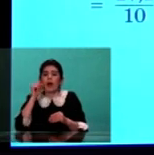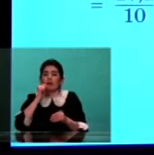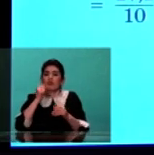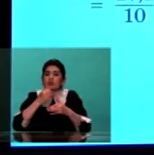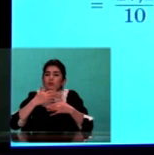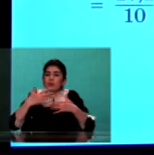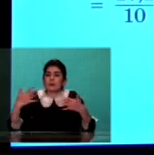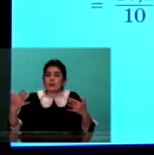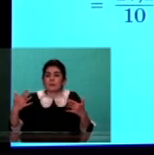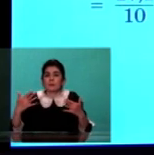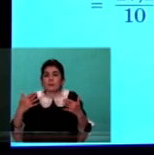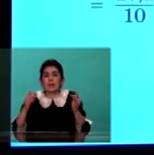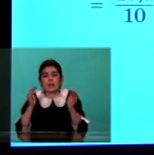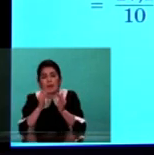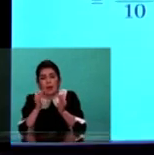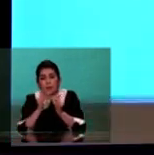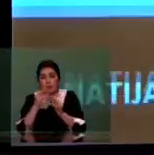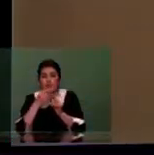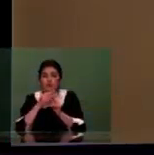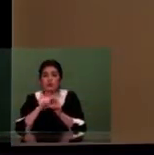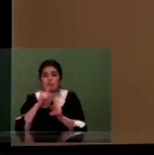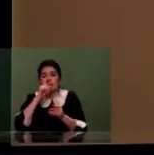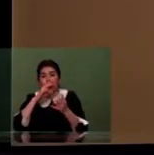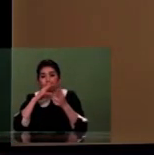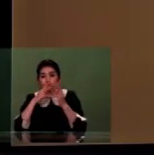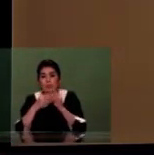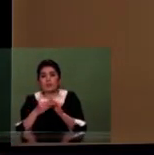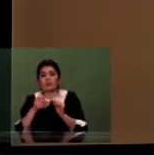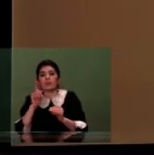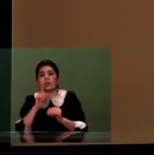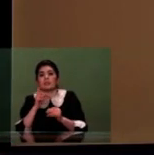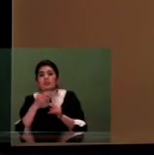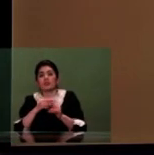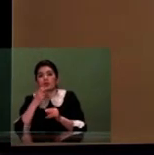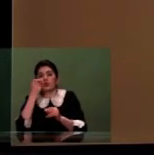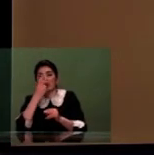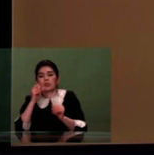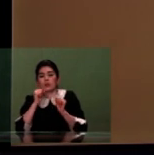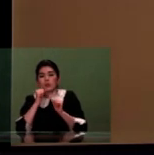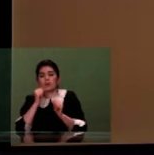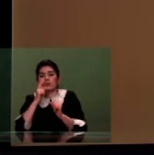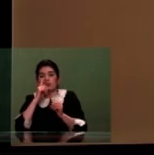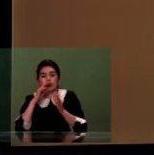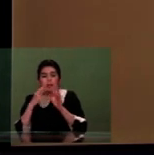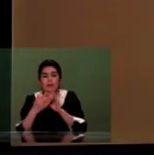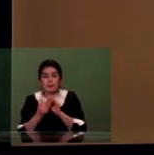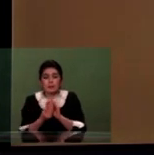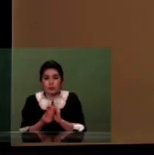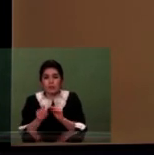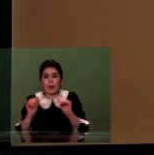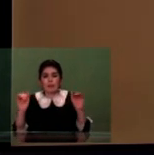sportchining sochilishi nima ekan? Kamroq ekan. Natija xulosa qanaqa bo'lar ekan? Ikki sportchining sonli